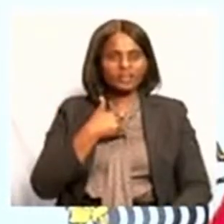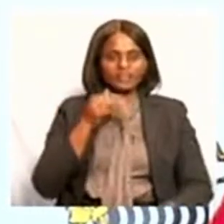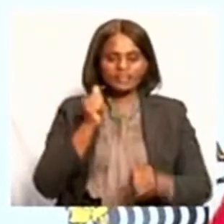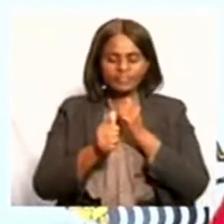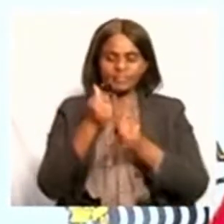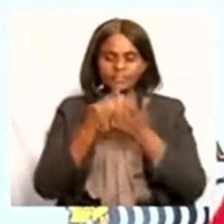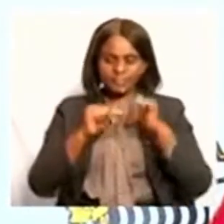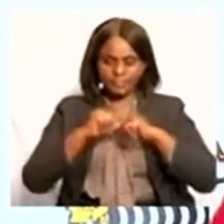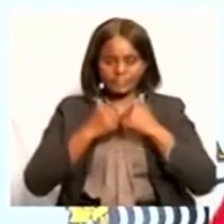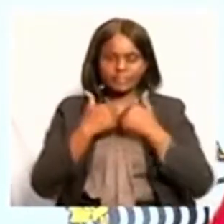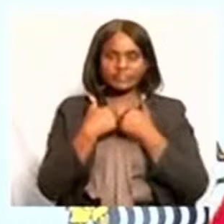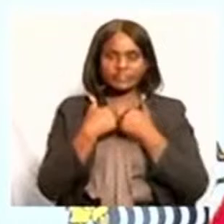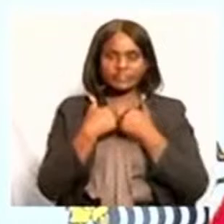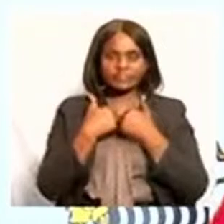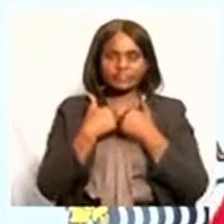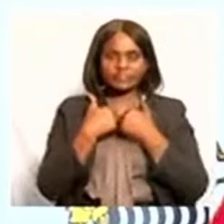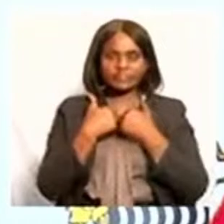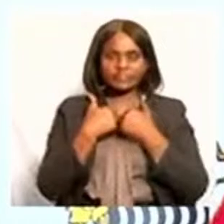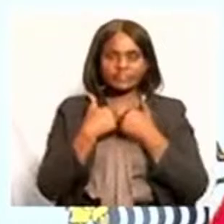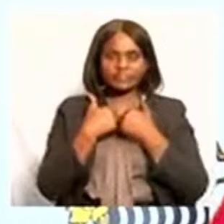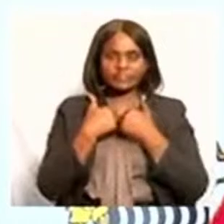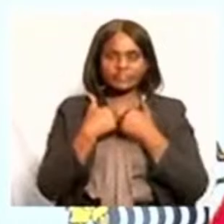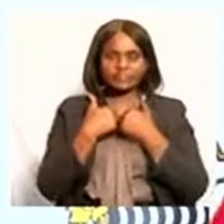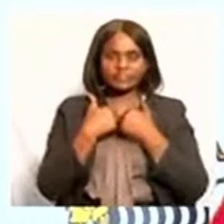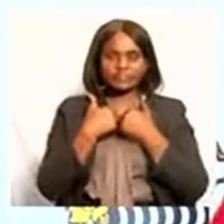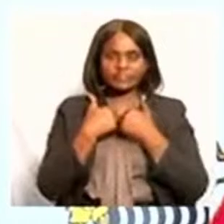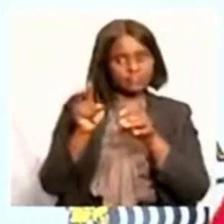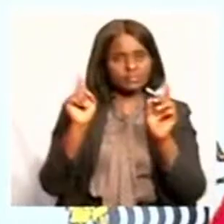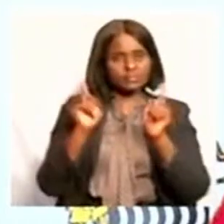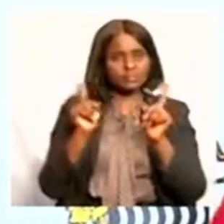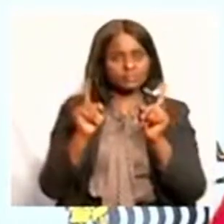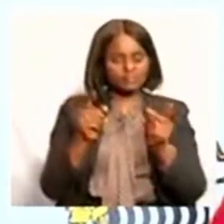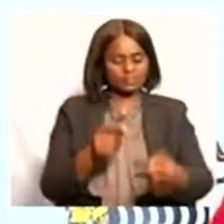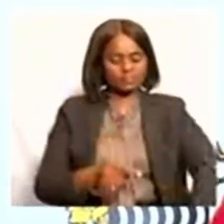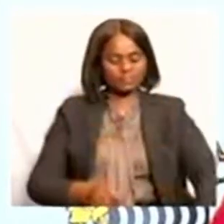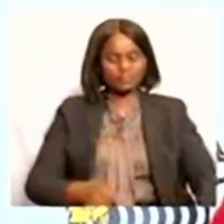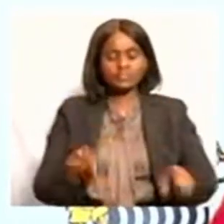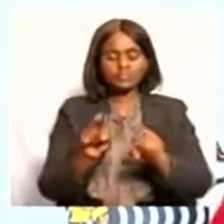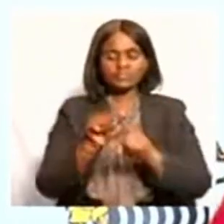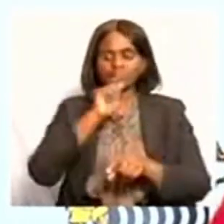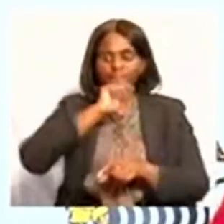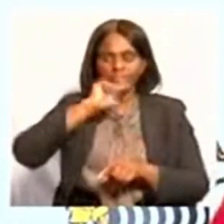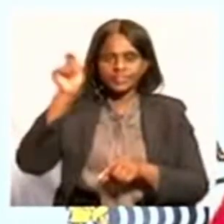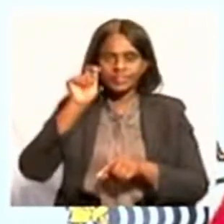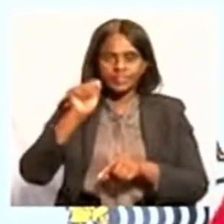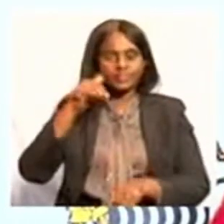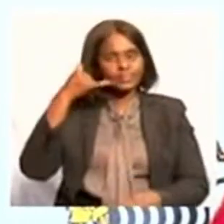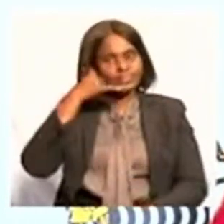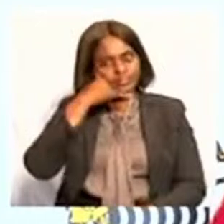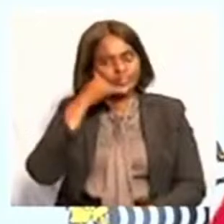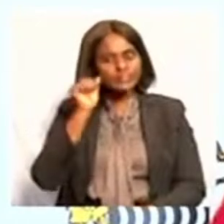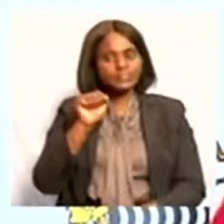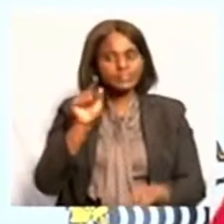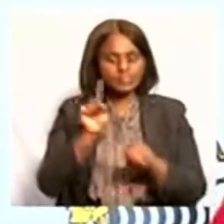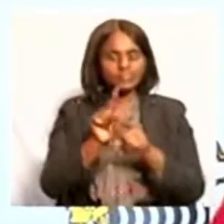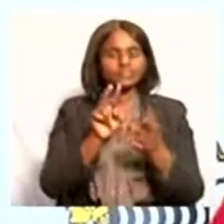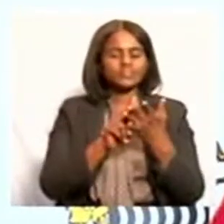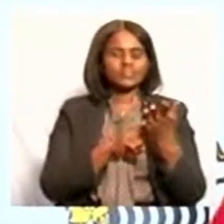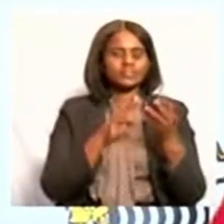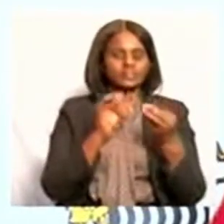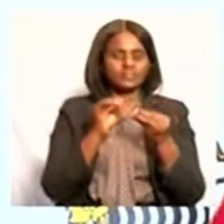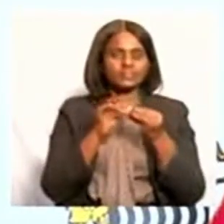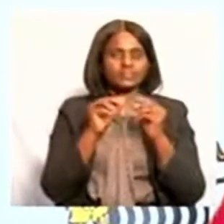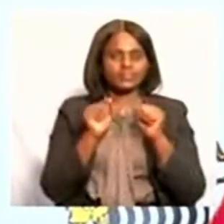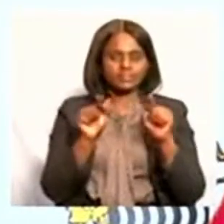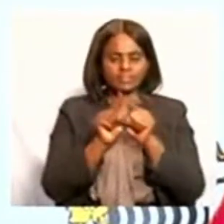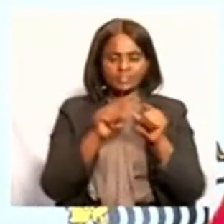which we have created in the office, where the whistleblowers can call in and report